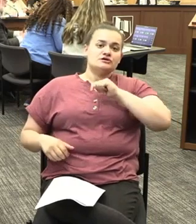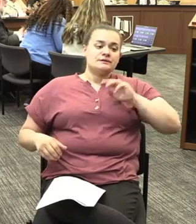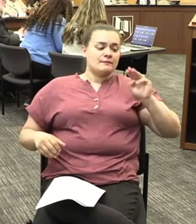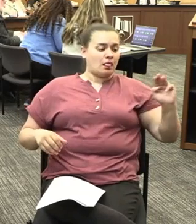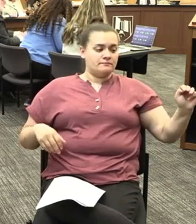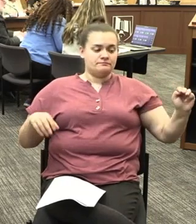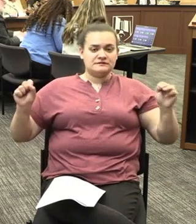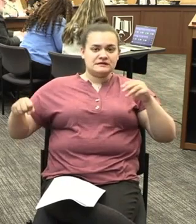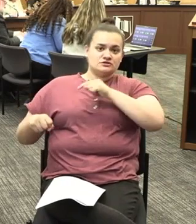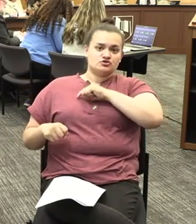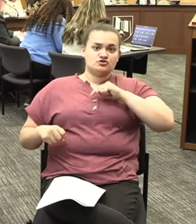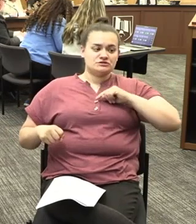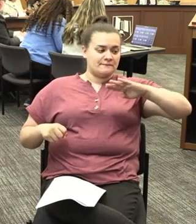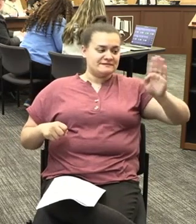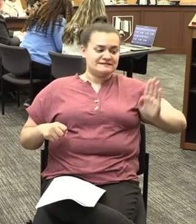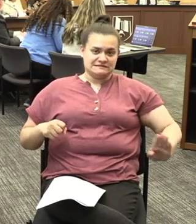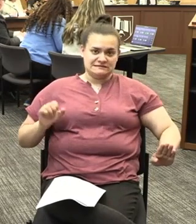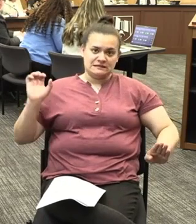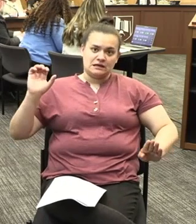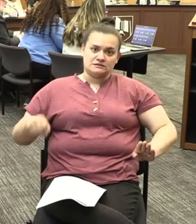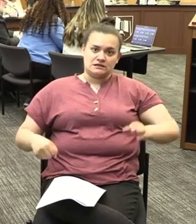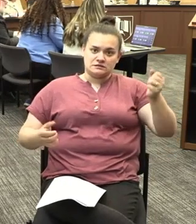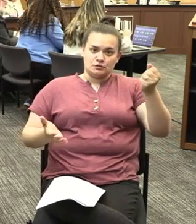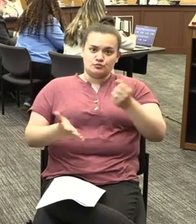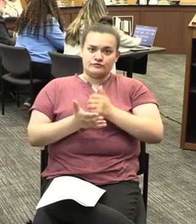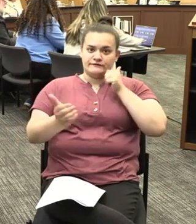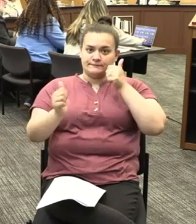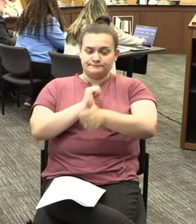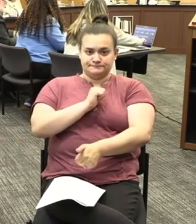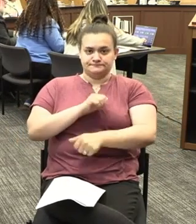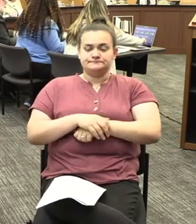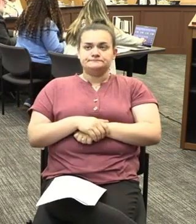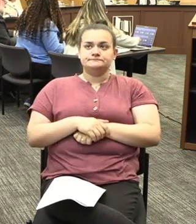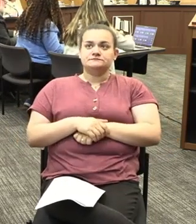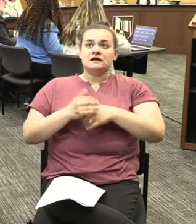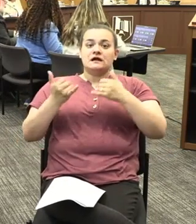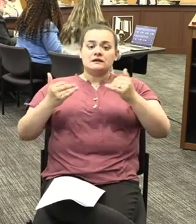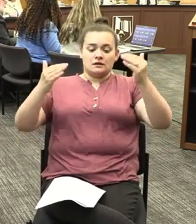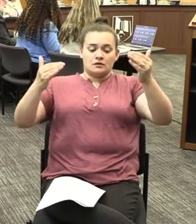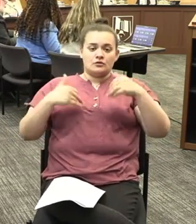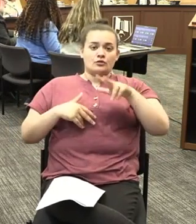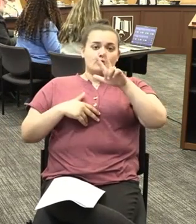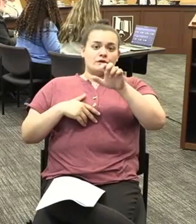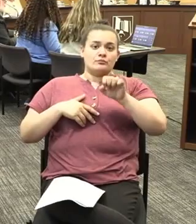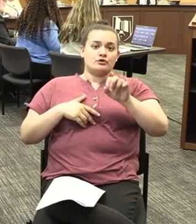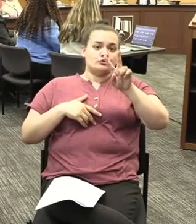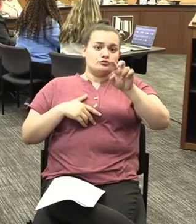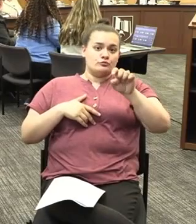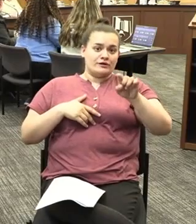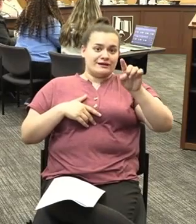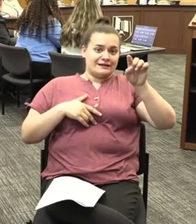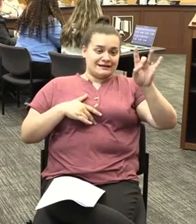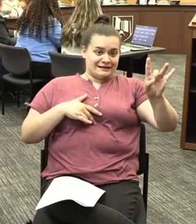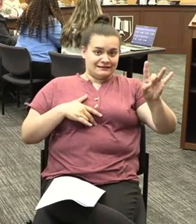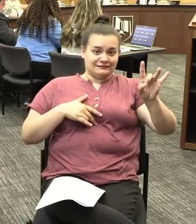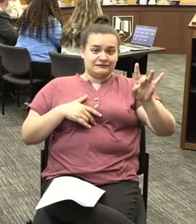McCullum. Yes. Trustee Budzinski. Yes. Motion carries. Now we'll move on to 3.2.8 athletic trainer services. So move.